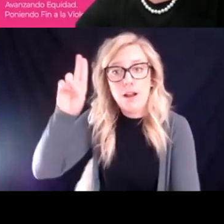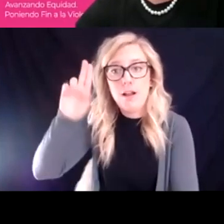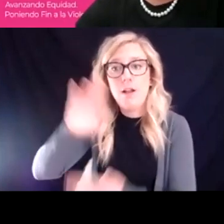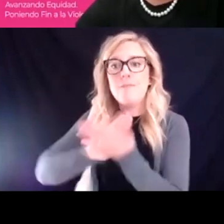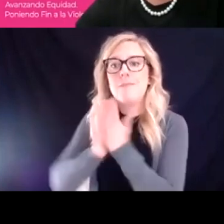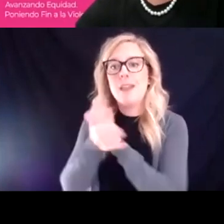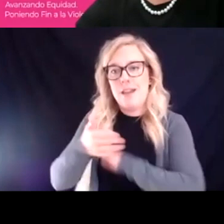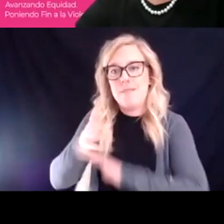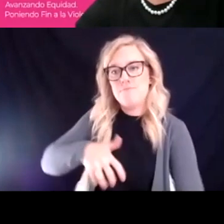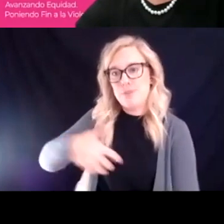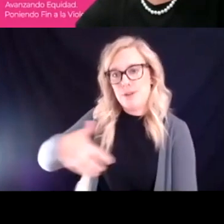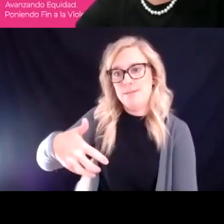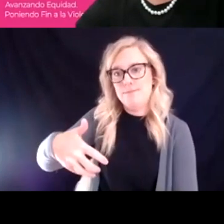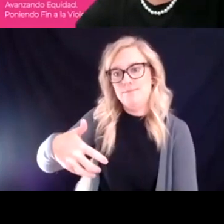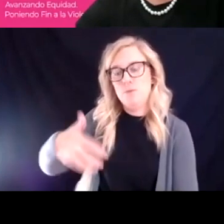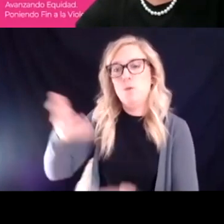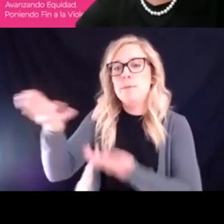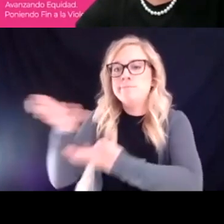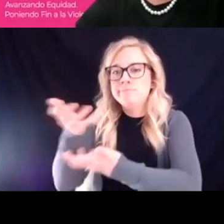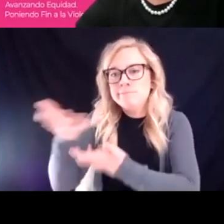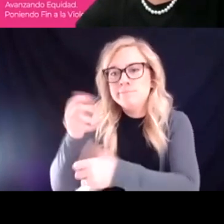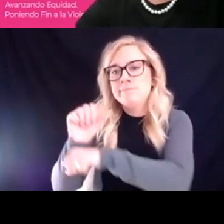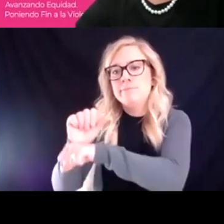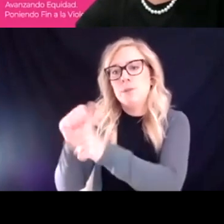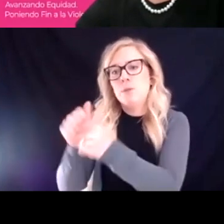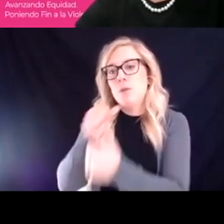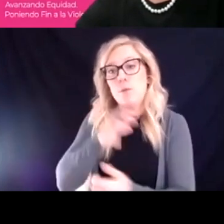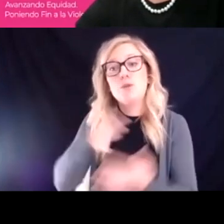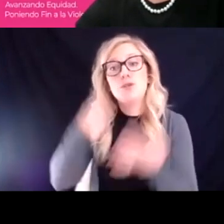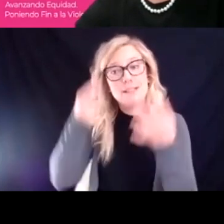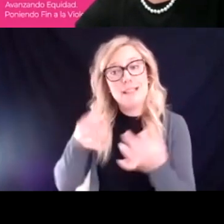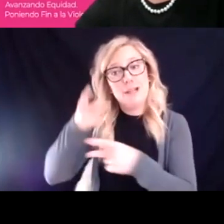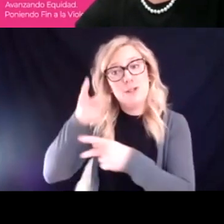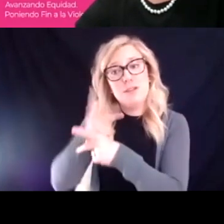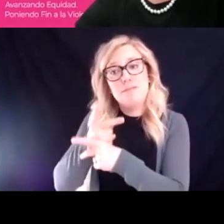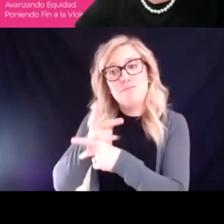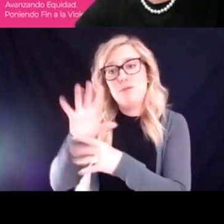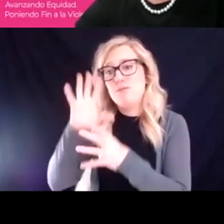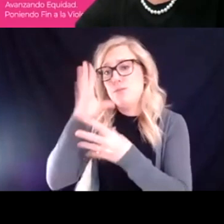working with her. We've been trying to help her. She decided to keep her baby, a beautiful boy.